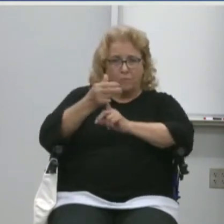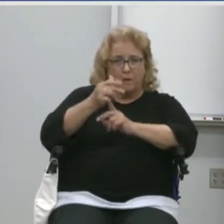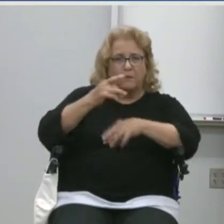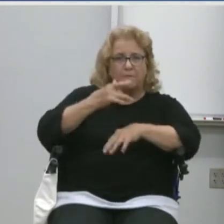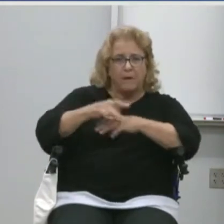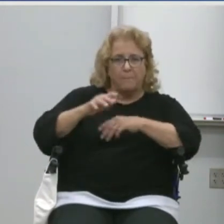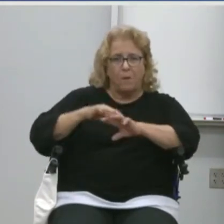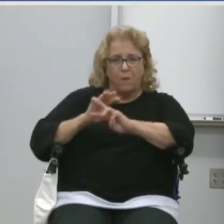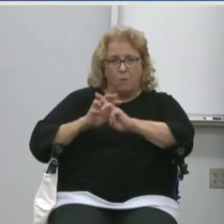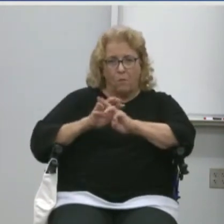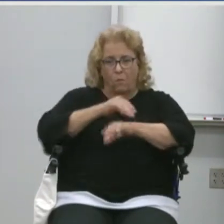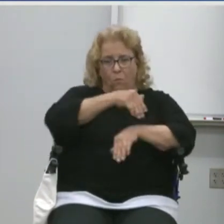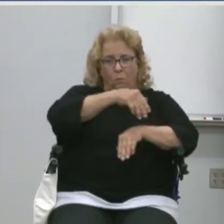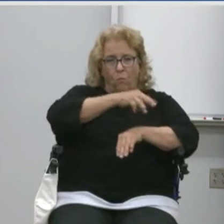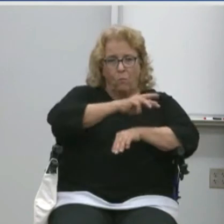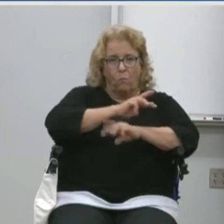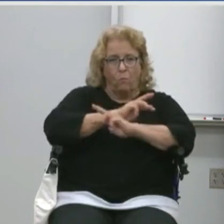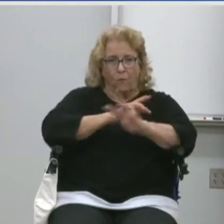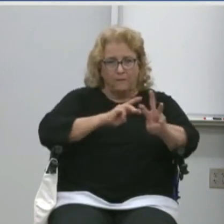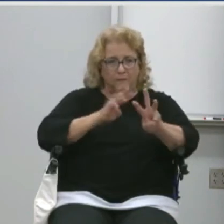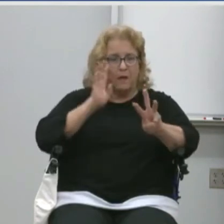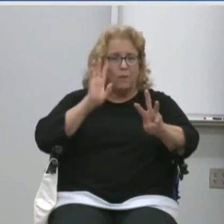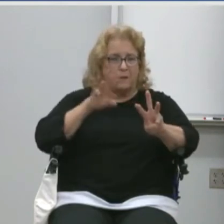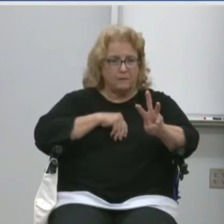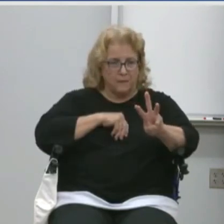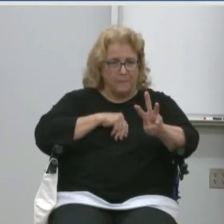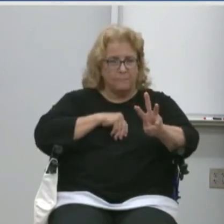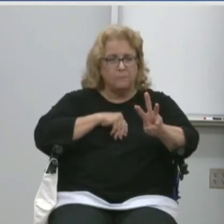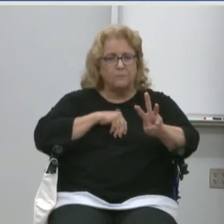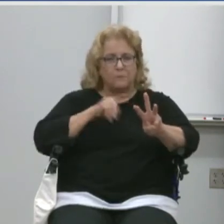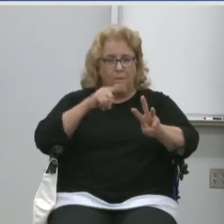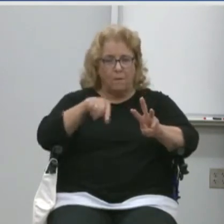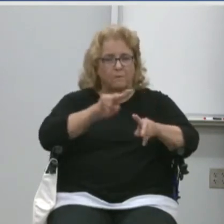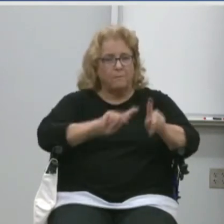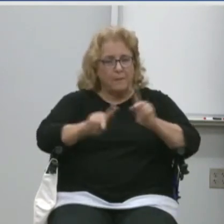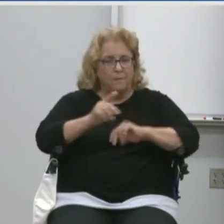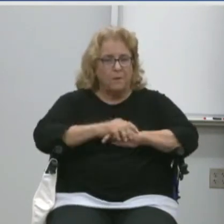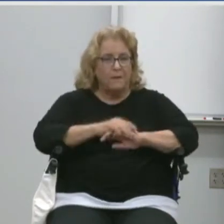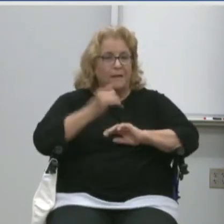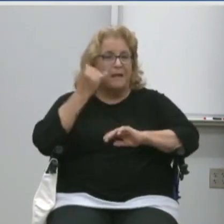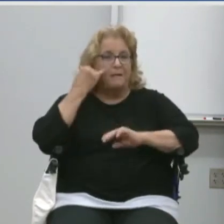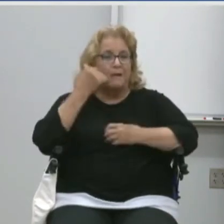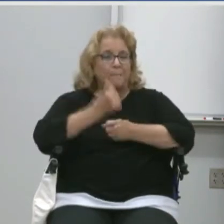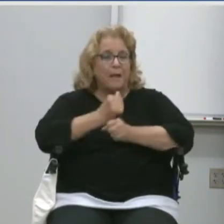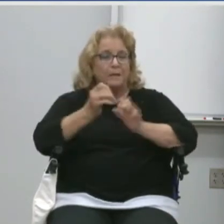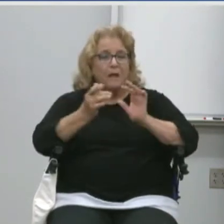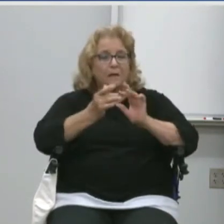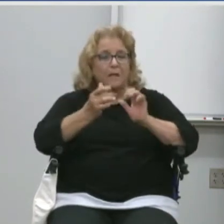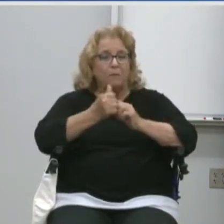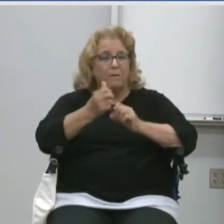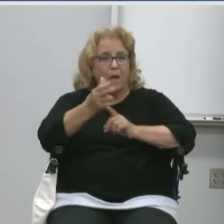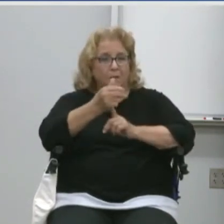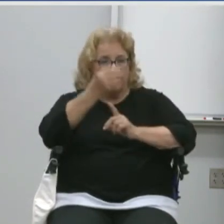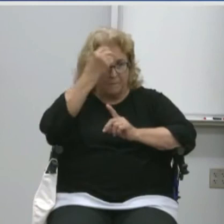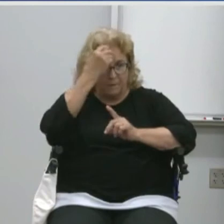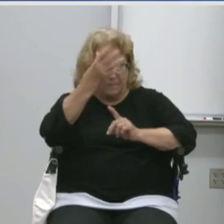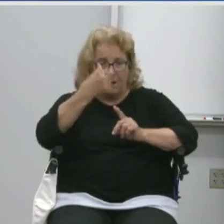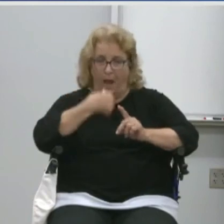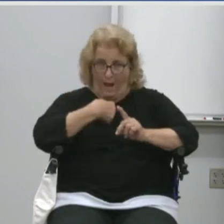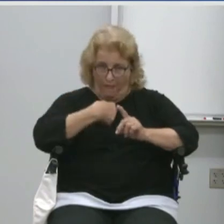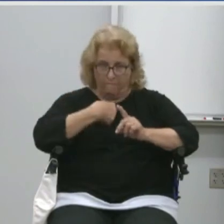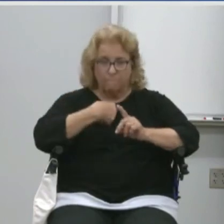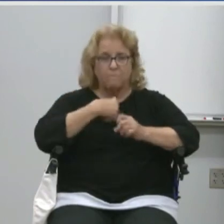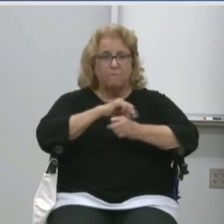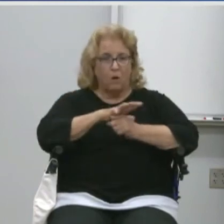on the west side. There are several hotels that will take those individuals in. If they make contact with a hotel, let them know that they are COVID